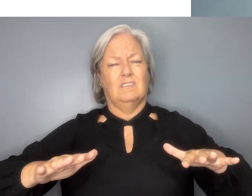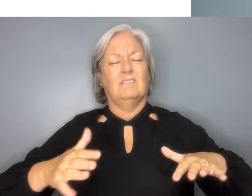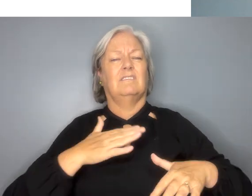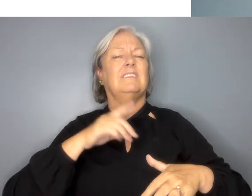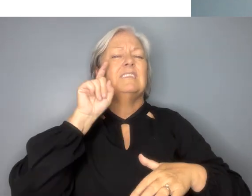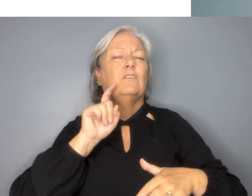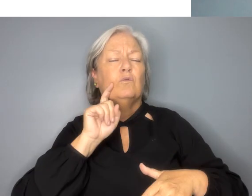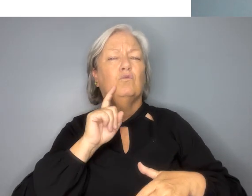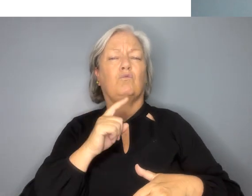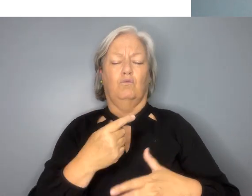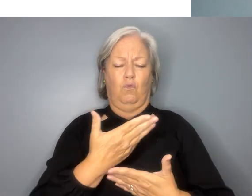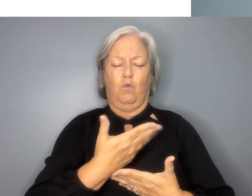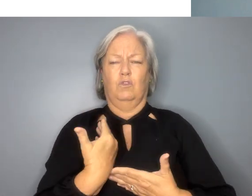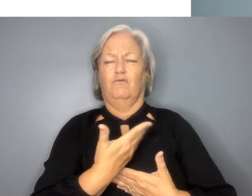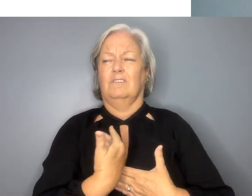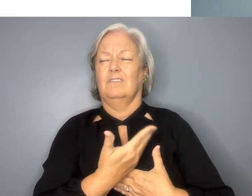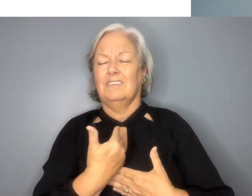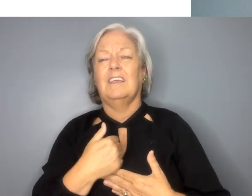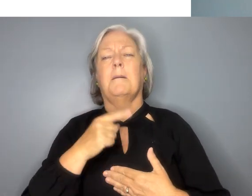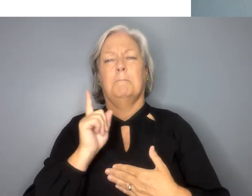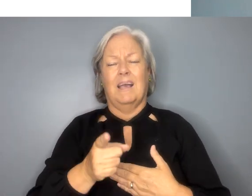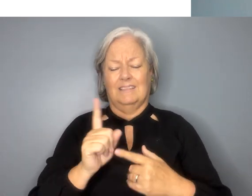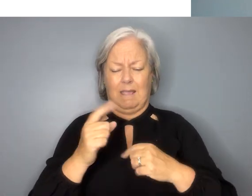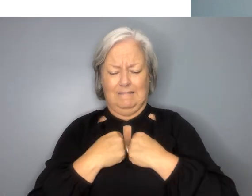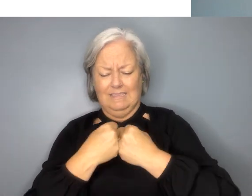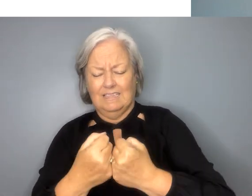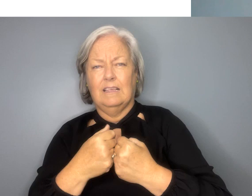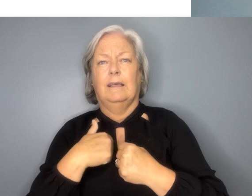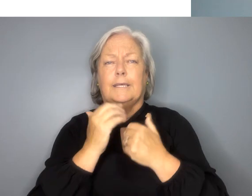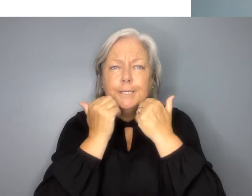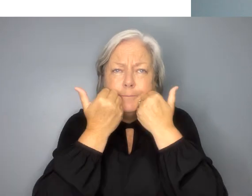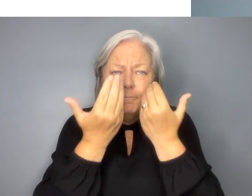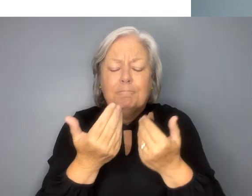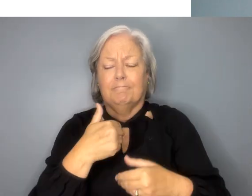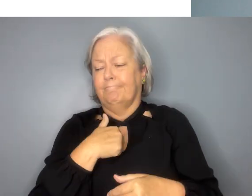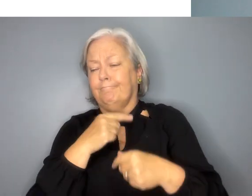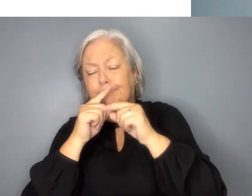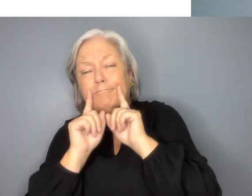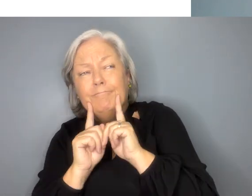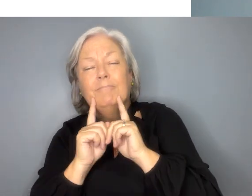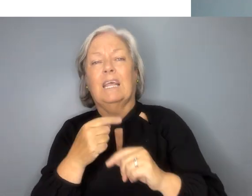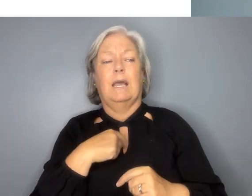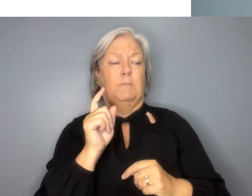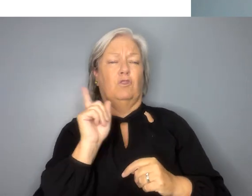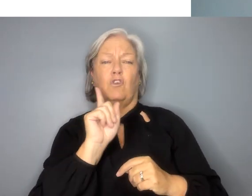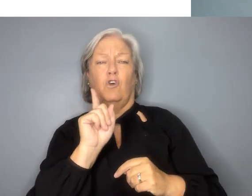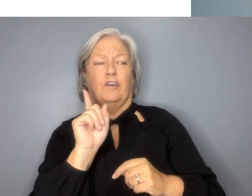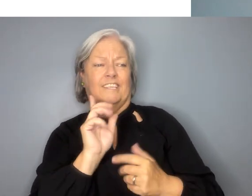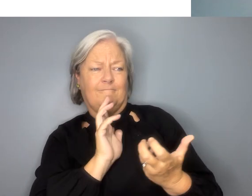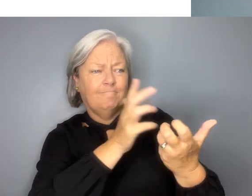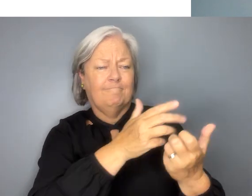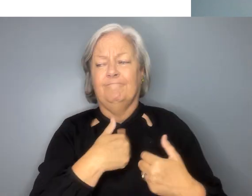orientation and gender. You have to unpack a lot of internalized shame and a lot of social messages around not